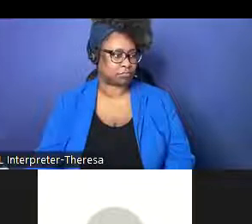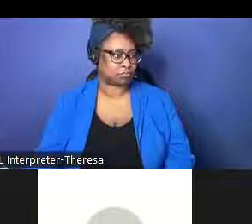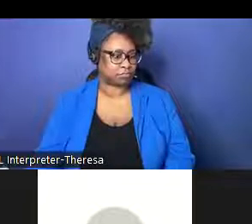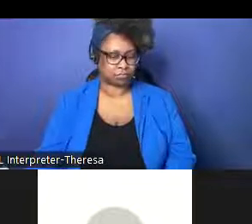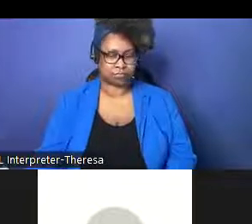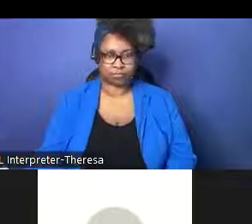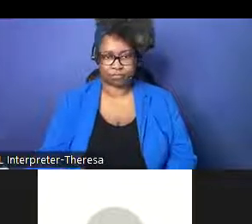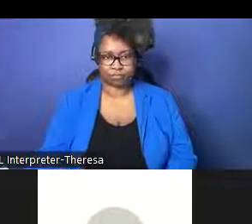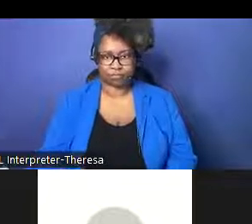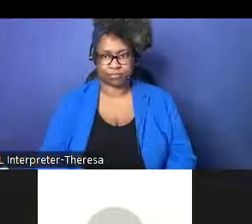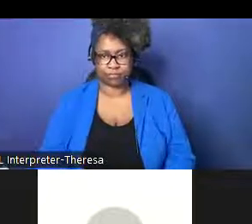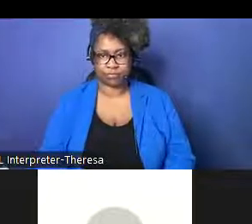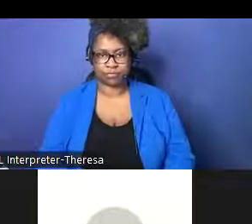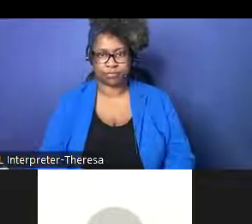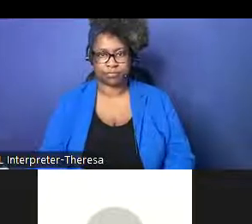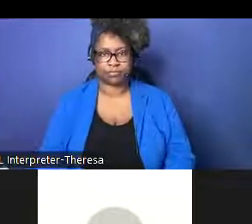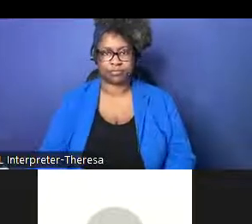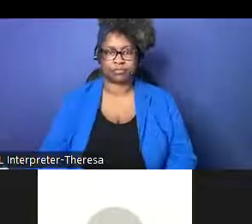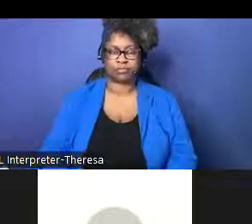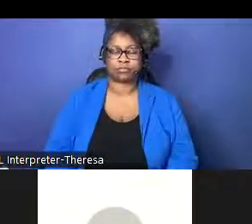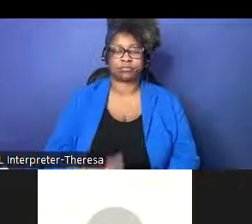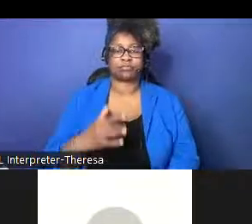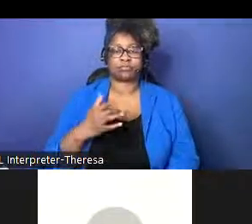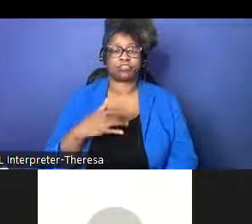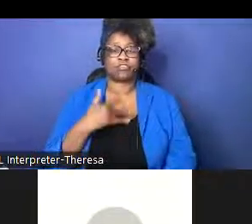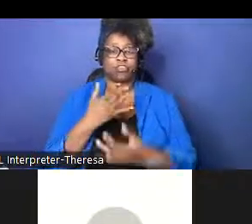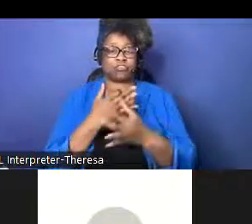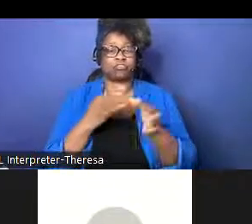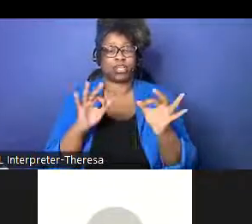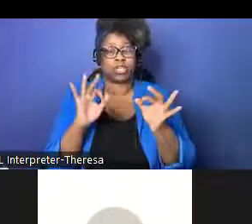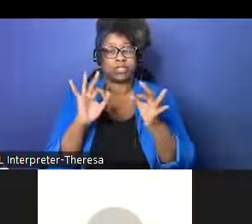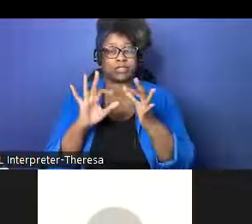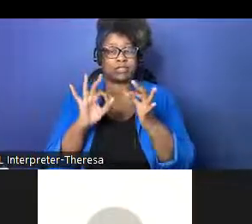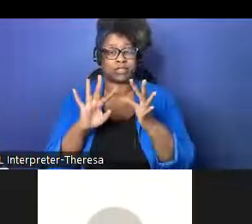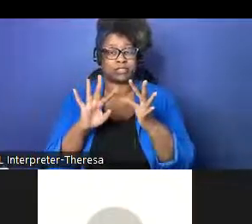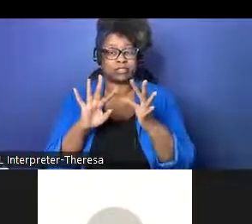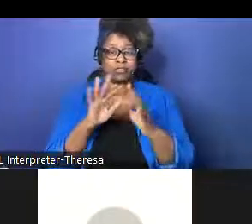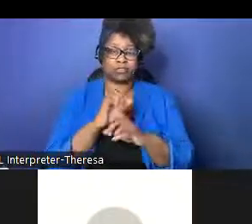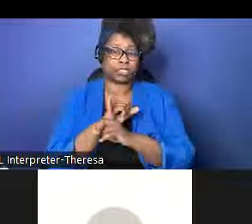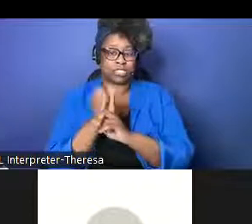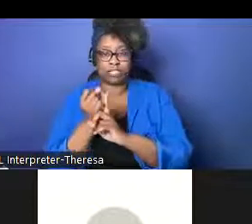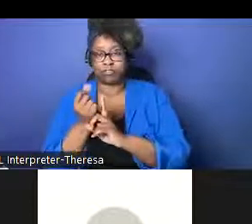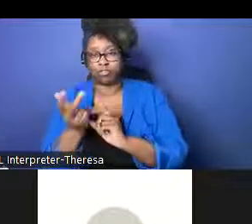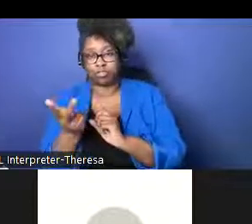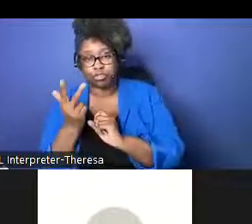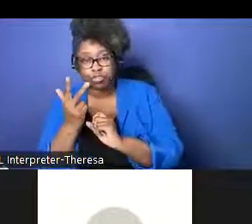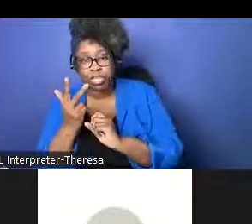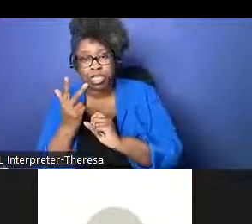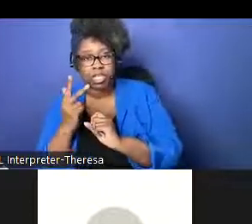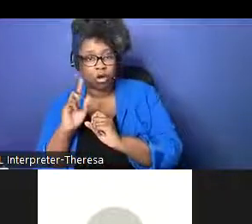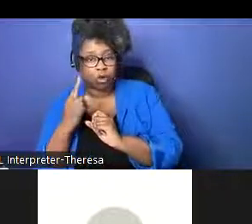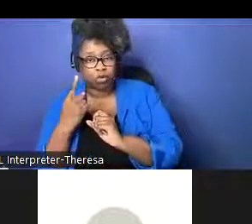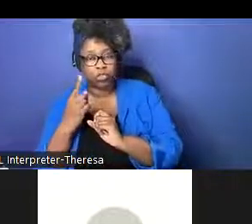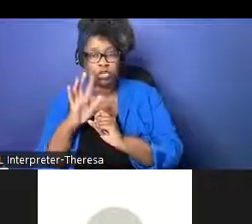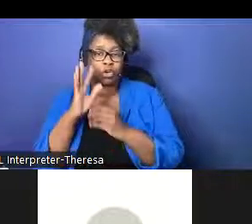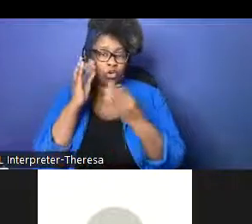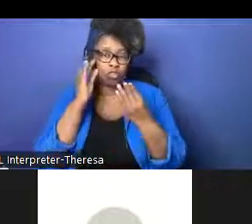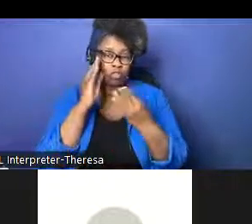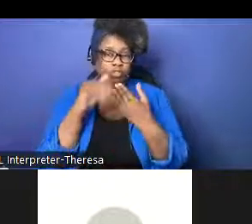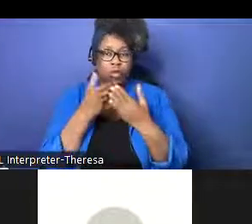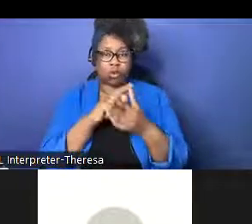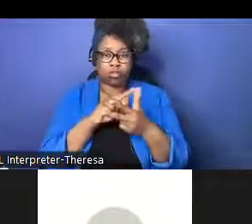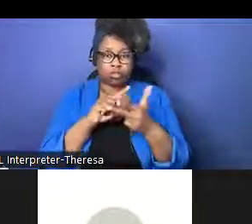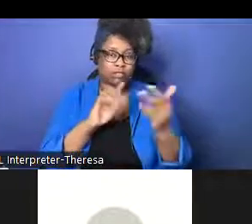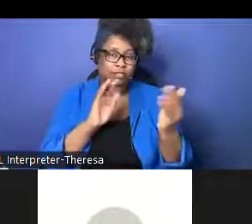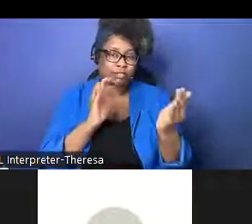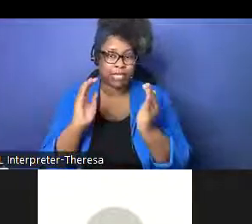And at this stage, please feel free to give feedback on just scenario 3, on your thoughts about all of them compared to